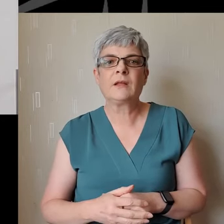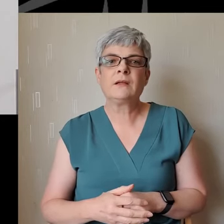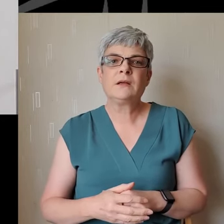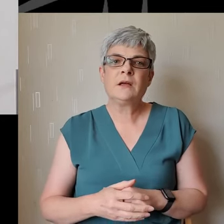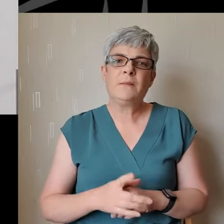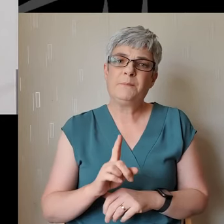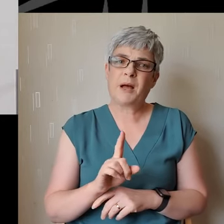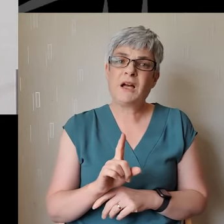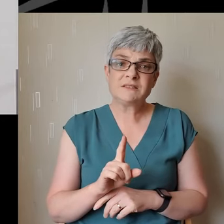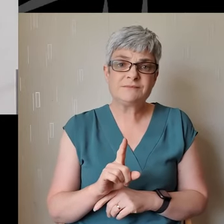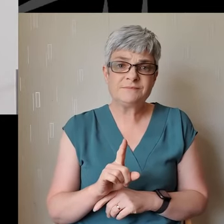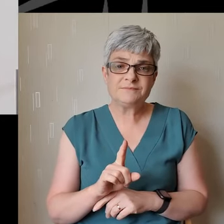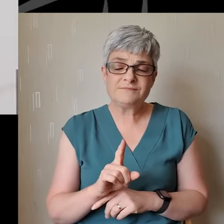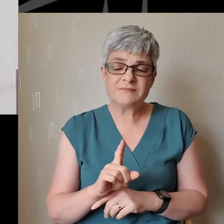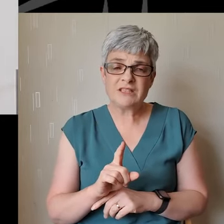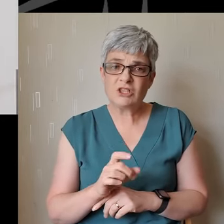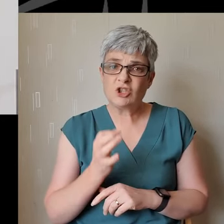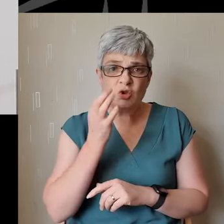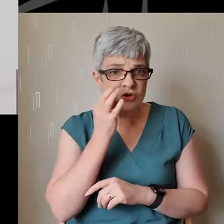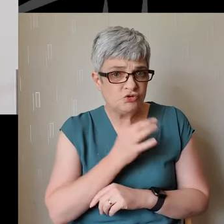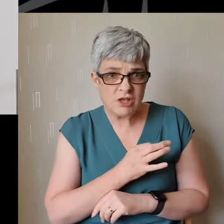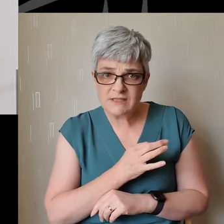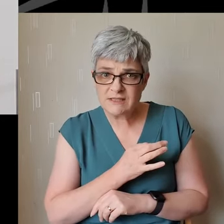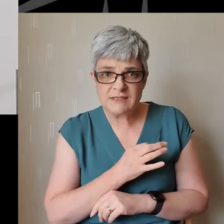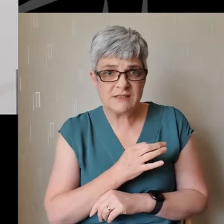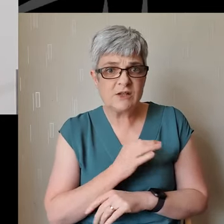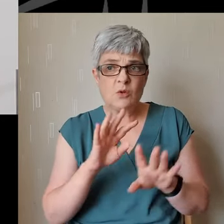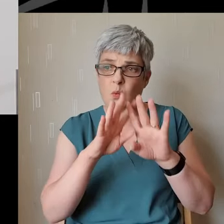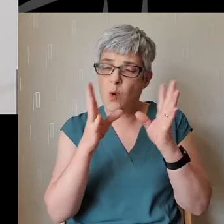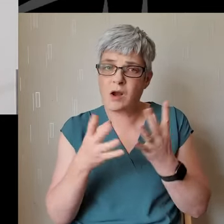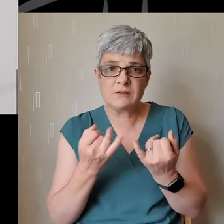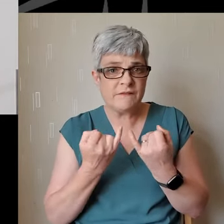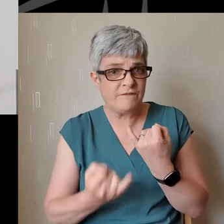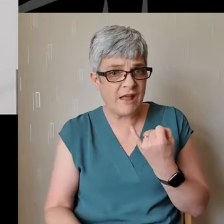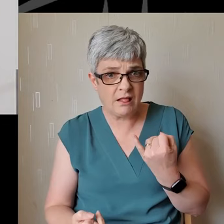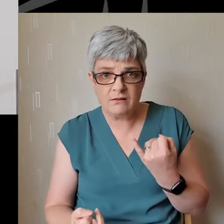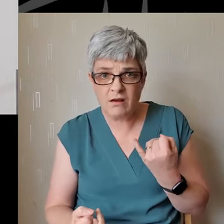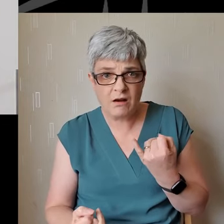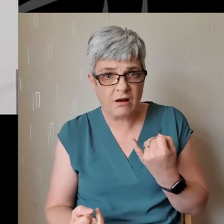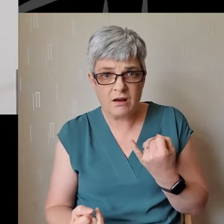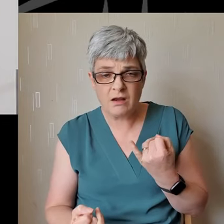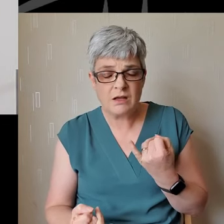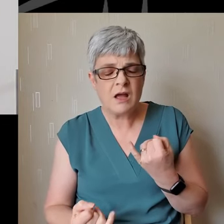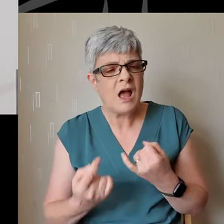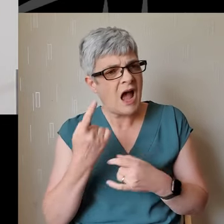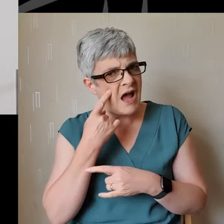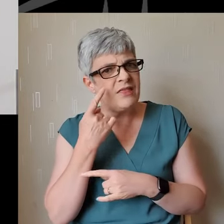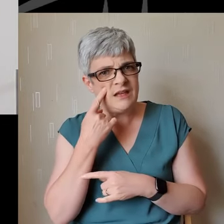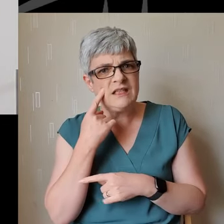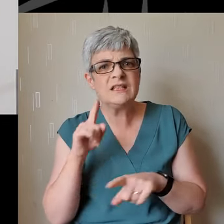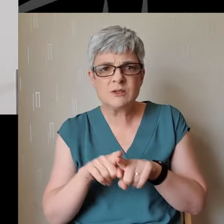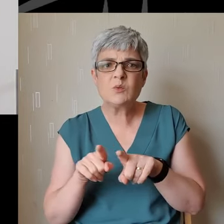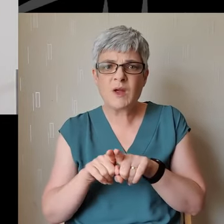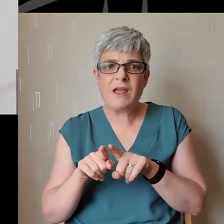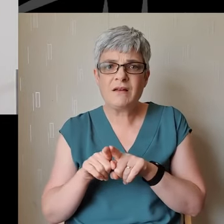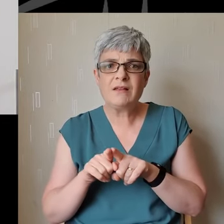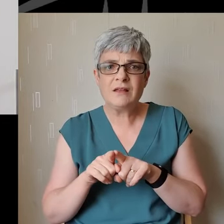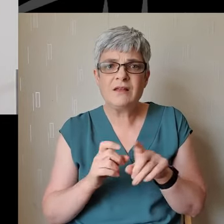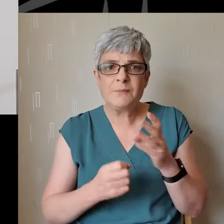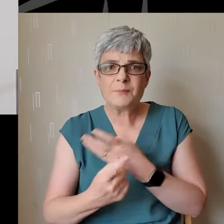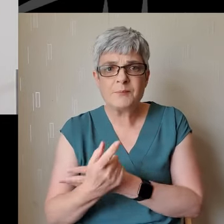But hey, that's not just a failing of the world around us. I think too often that's the case